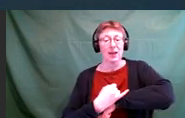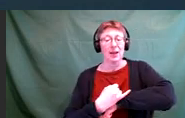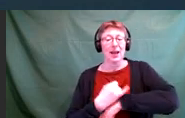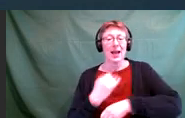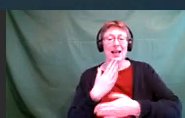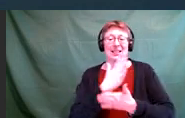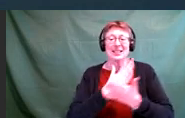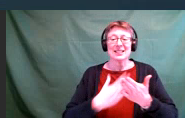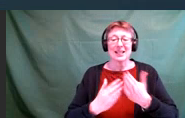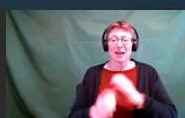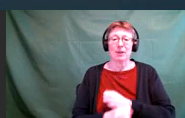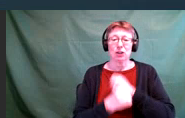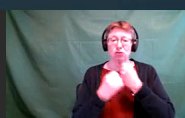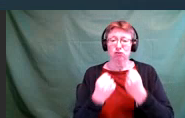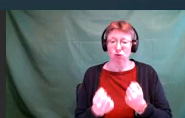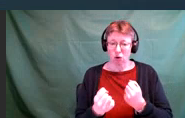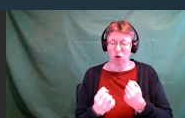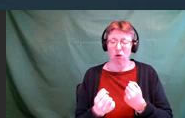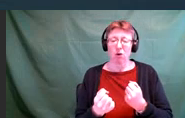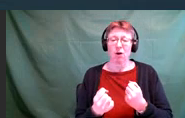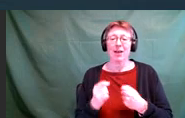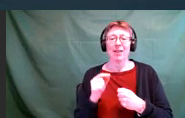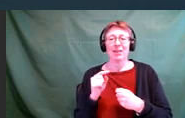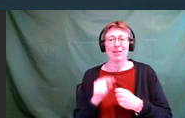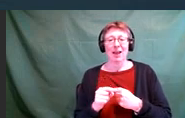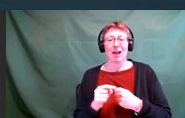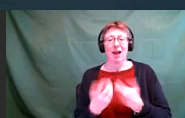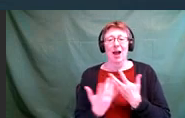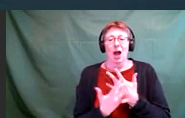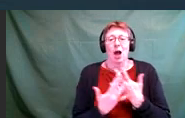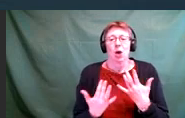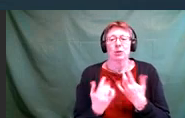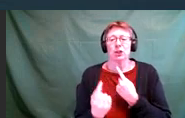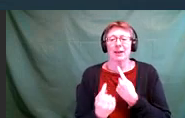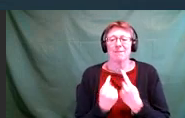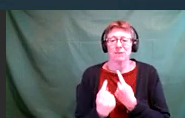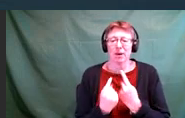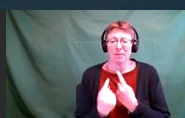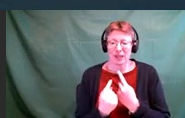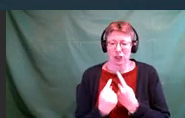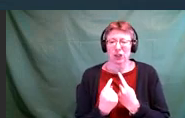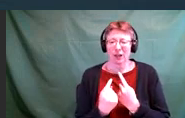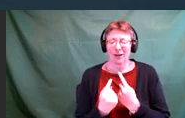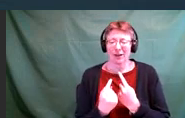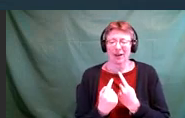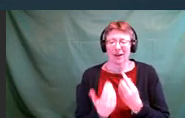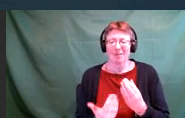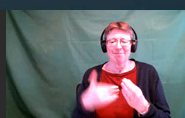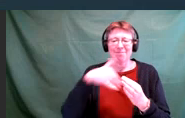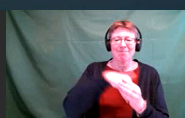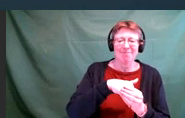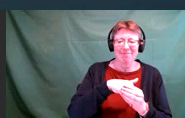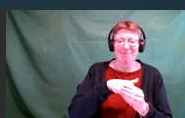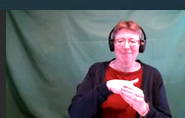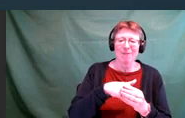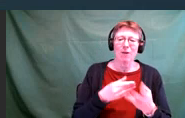efficiencies, which looks at the amount of information that is factored into the markets.